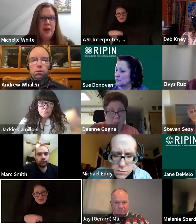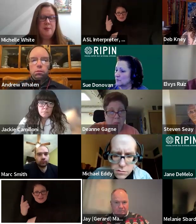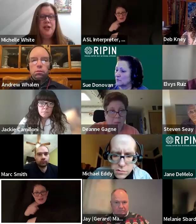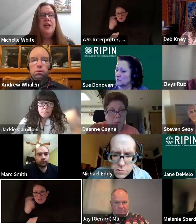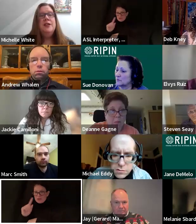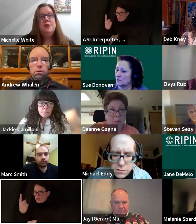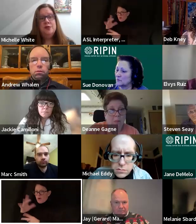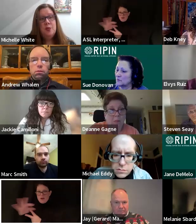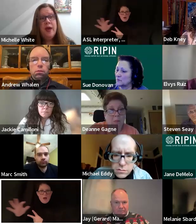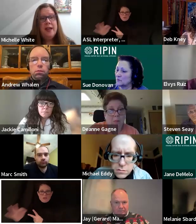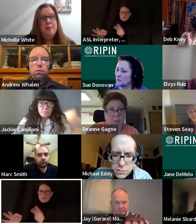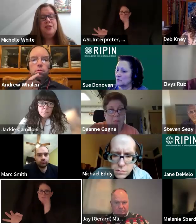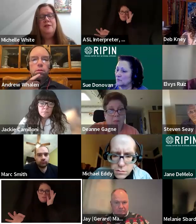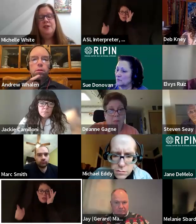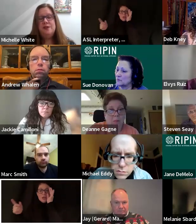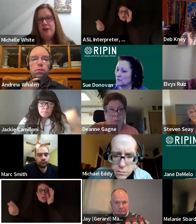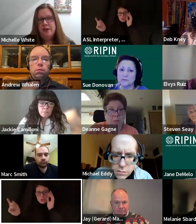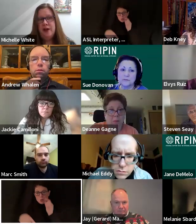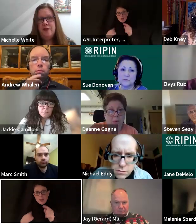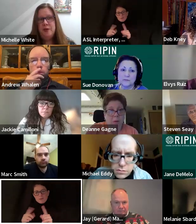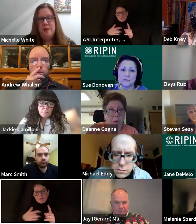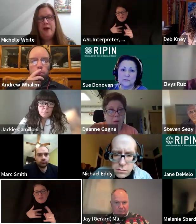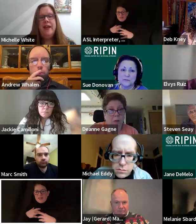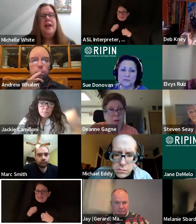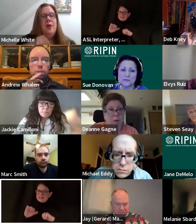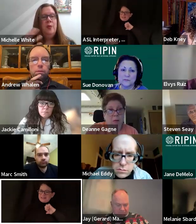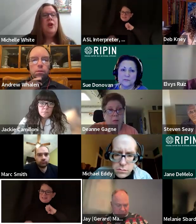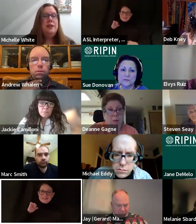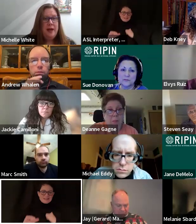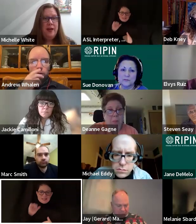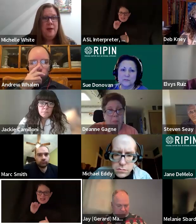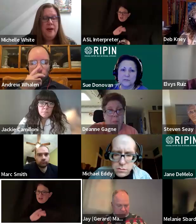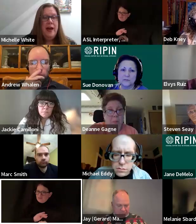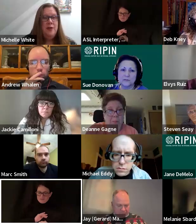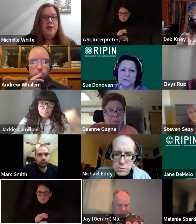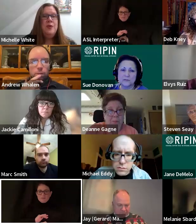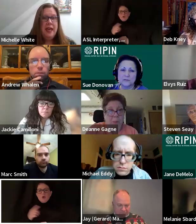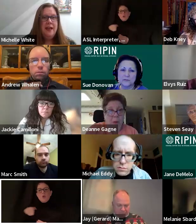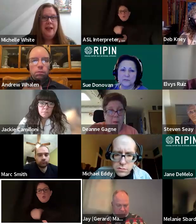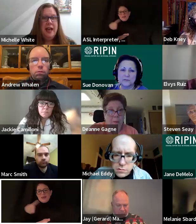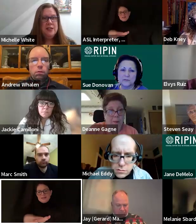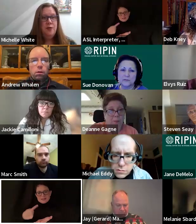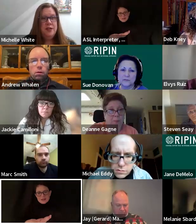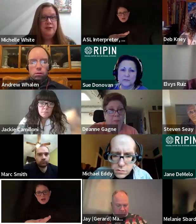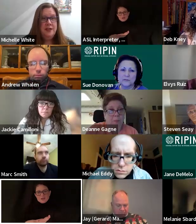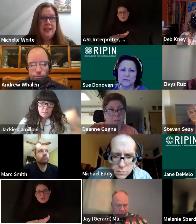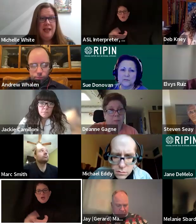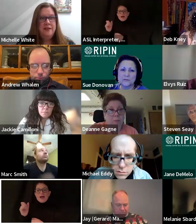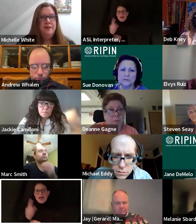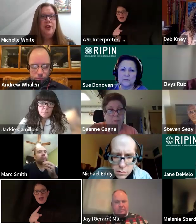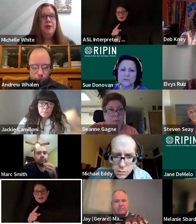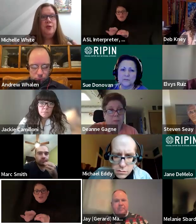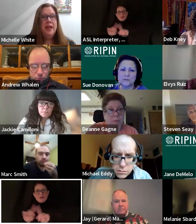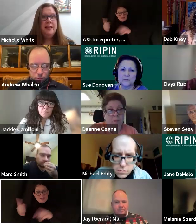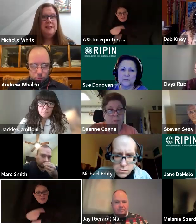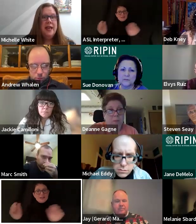that was the only option. So she went, but she feels very uncomfortable about it. We talked about it, about how you can ask for a different